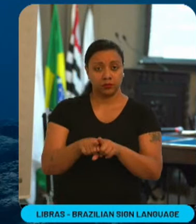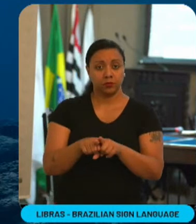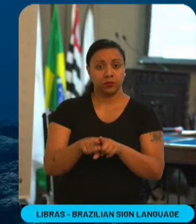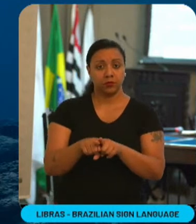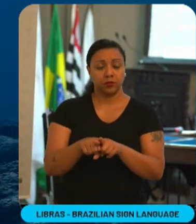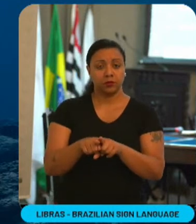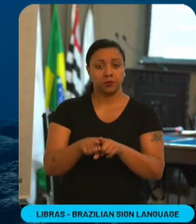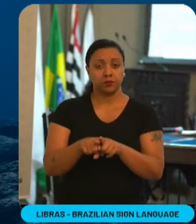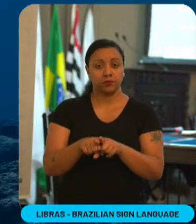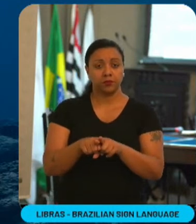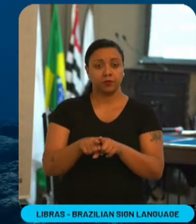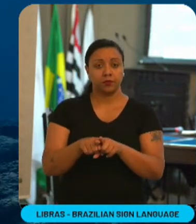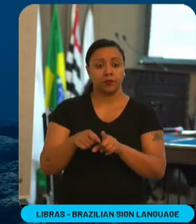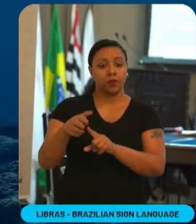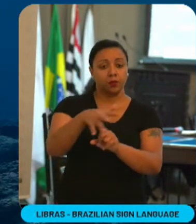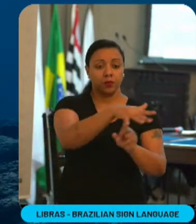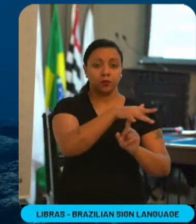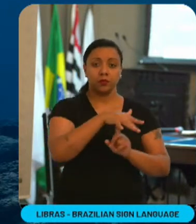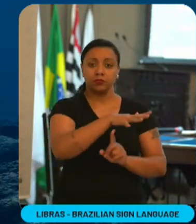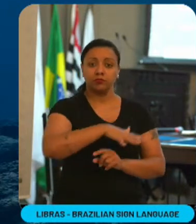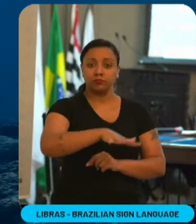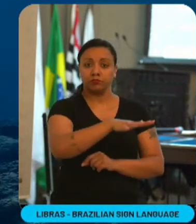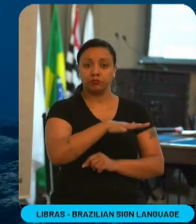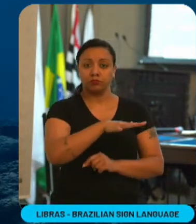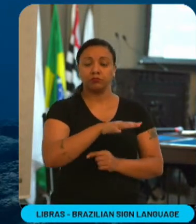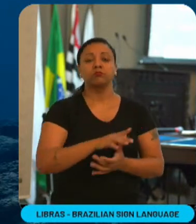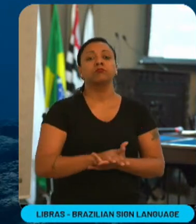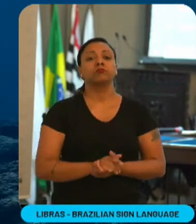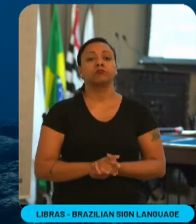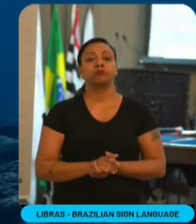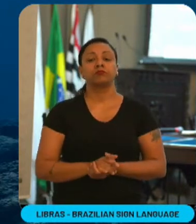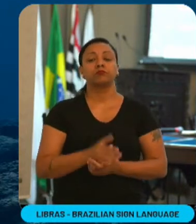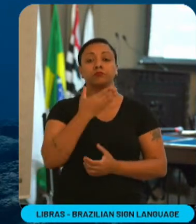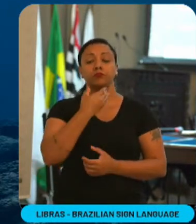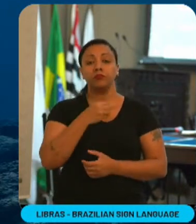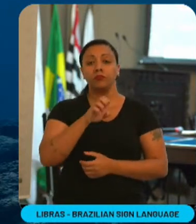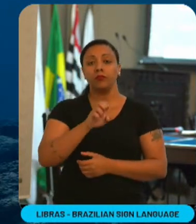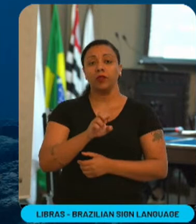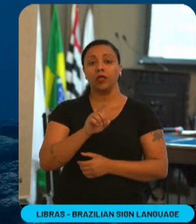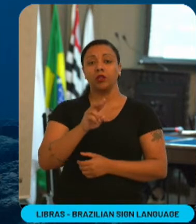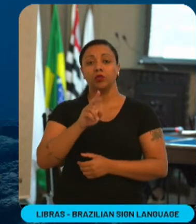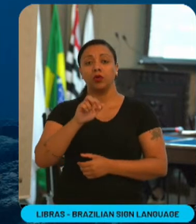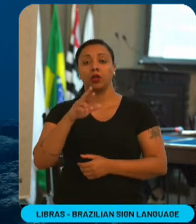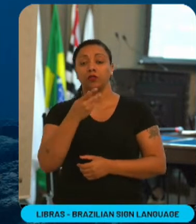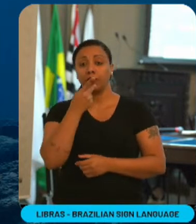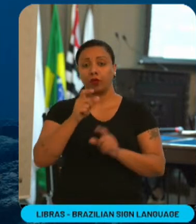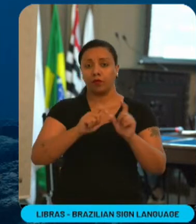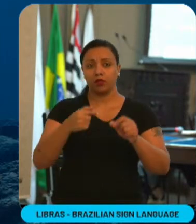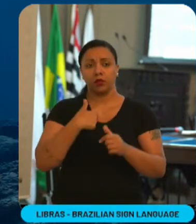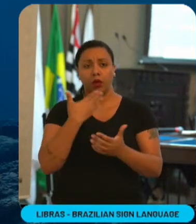symbiotic relationship between the environment and human beings.